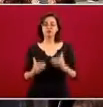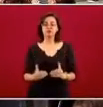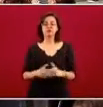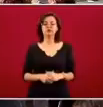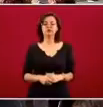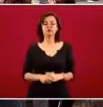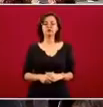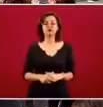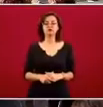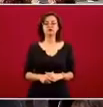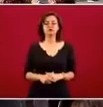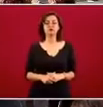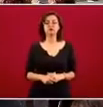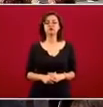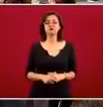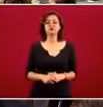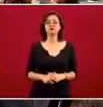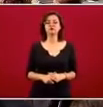society.